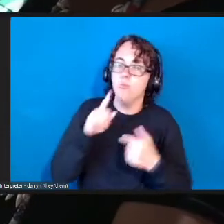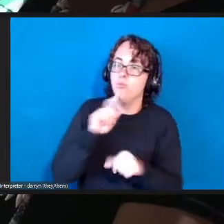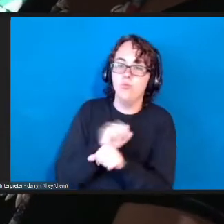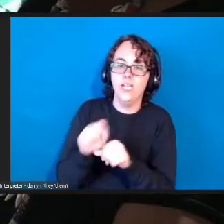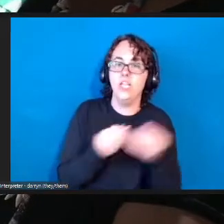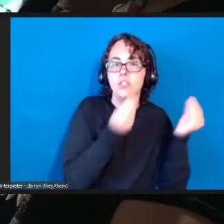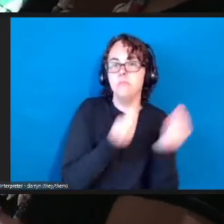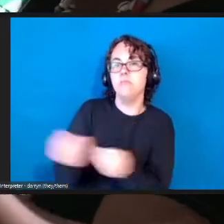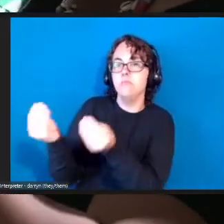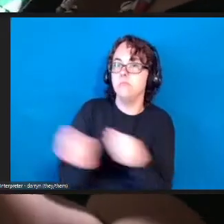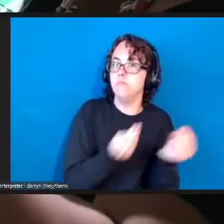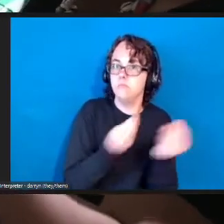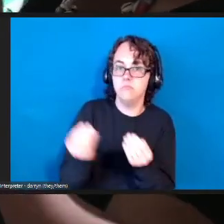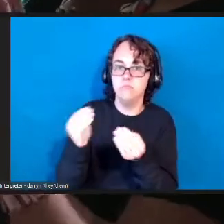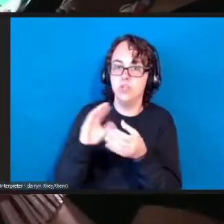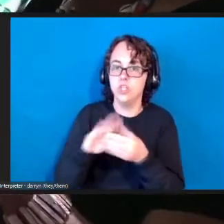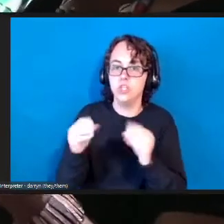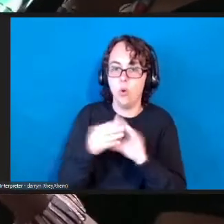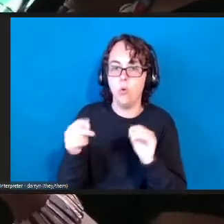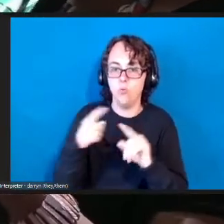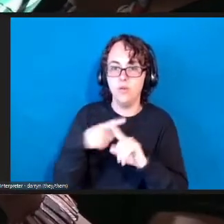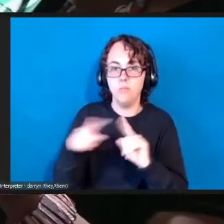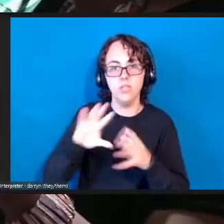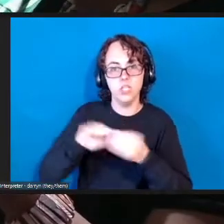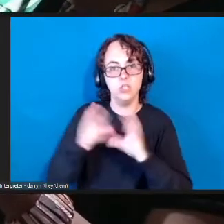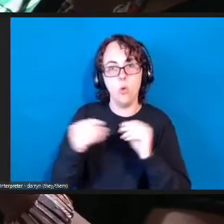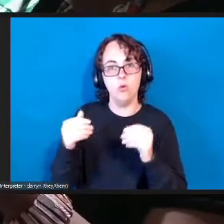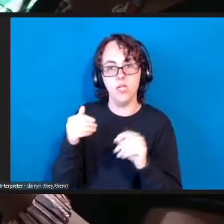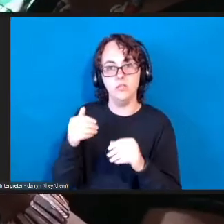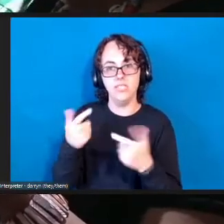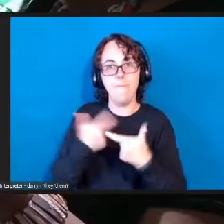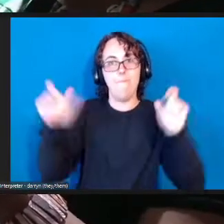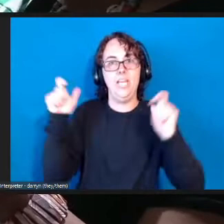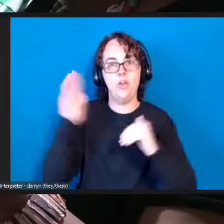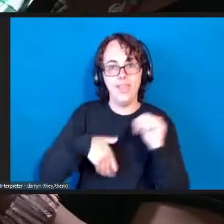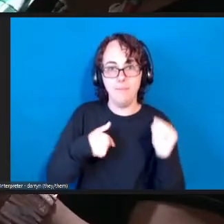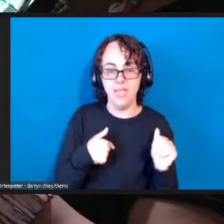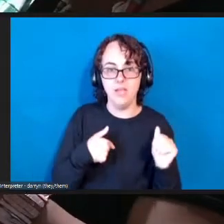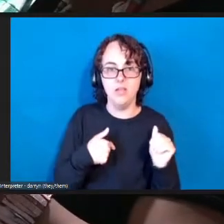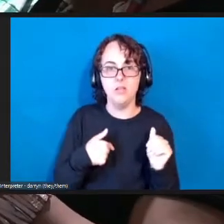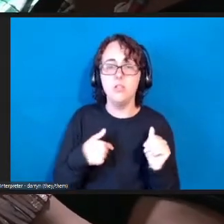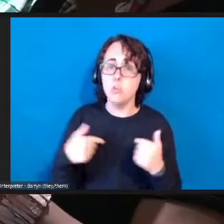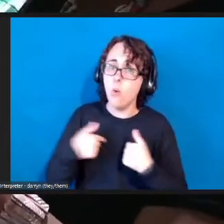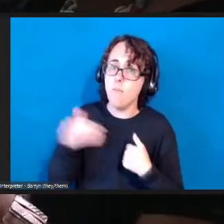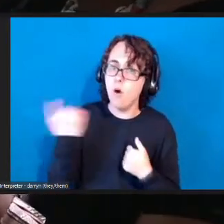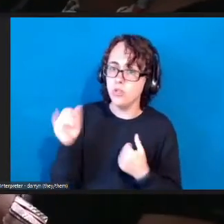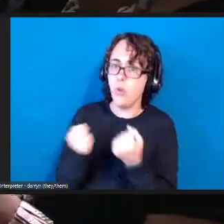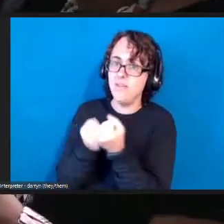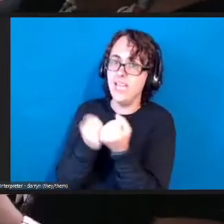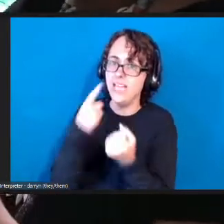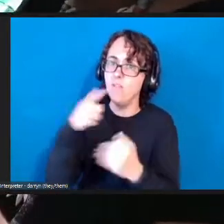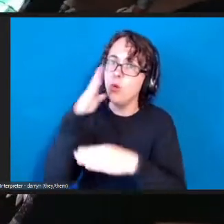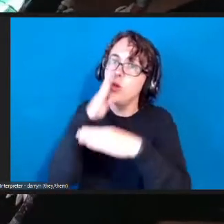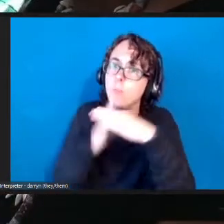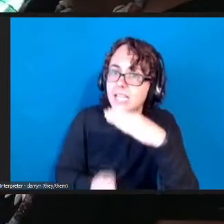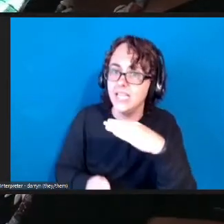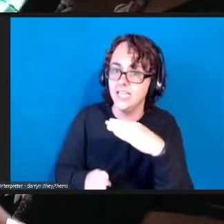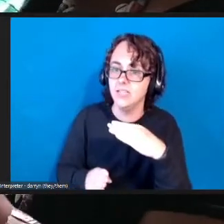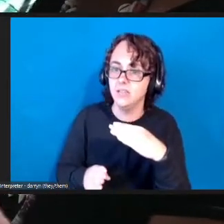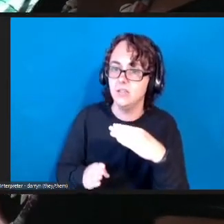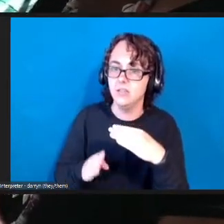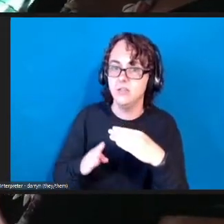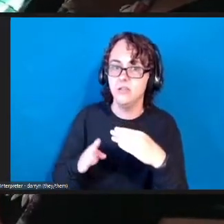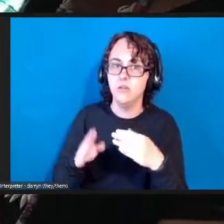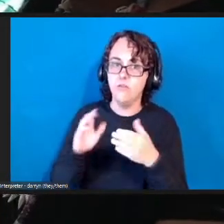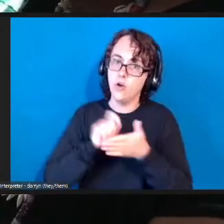is happening right now. I'm also advocating for humility within playwriting. We're doing the ancestors' work.